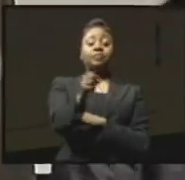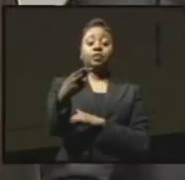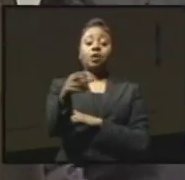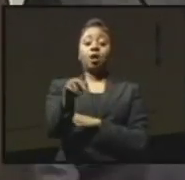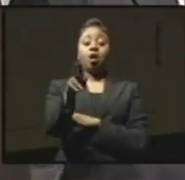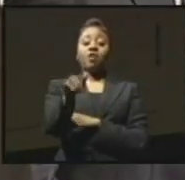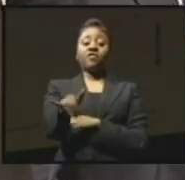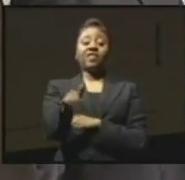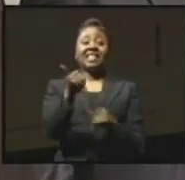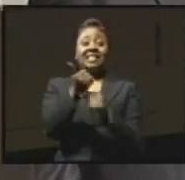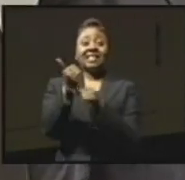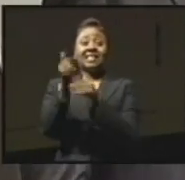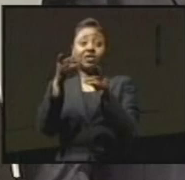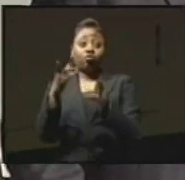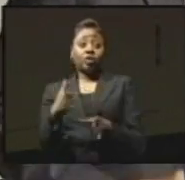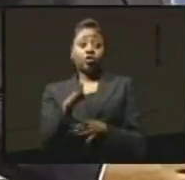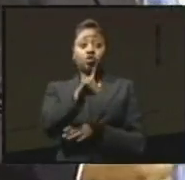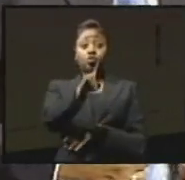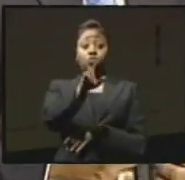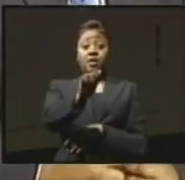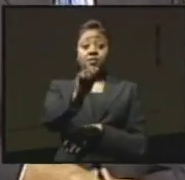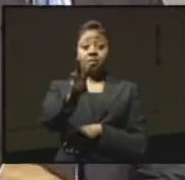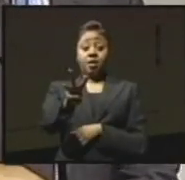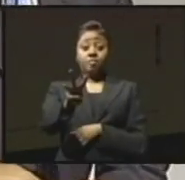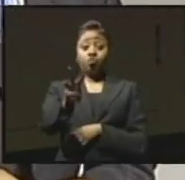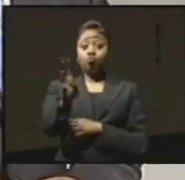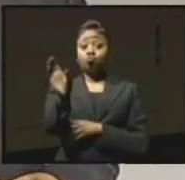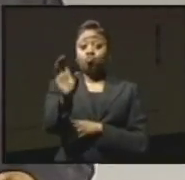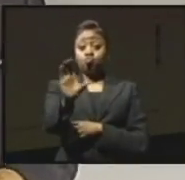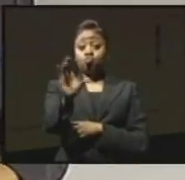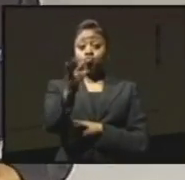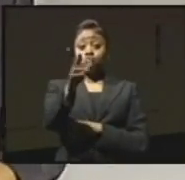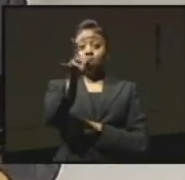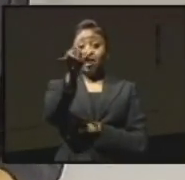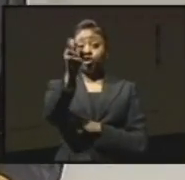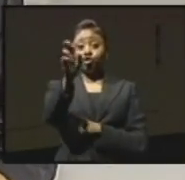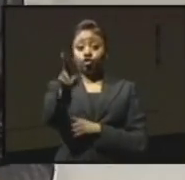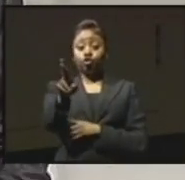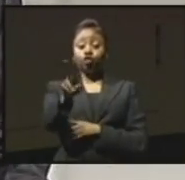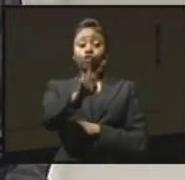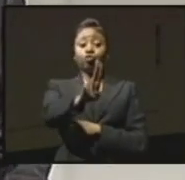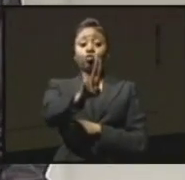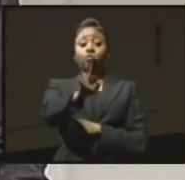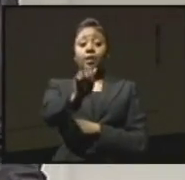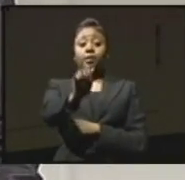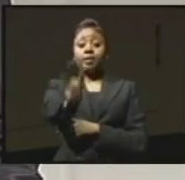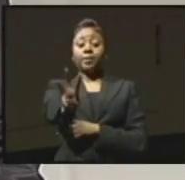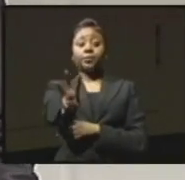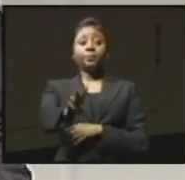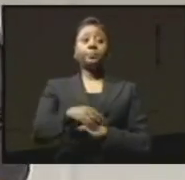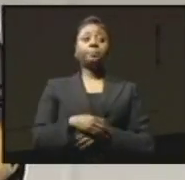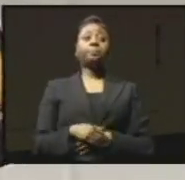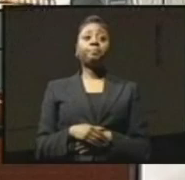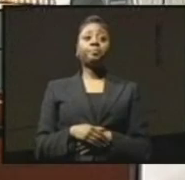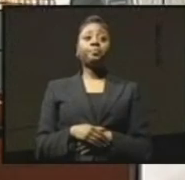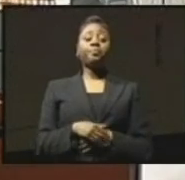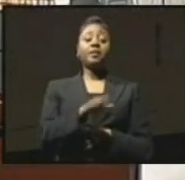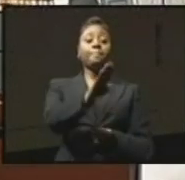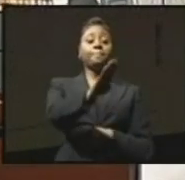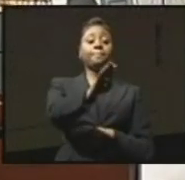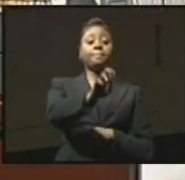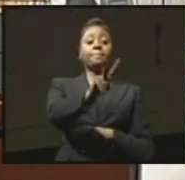Director, UAW, Chrysler Department, International Union, UAW. Ms. Beverly